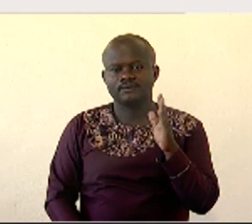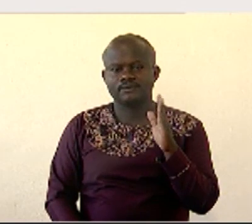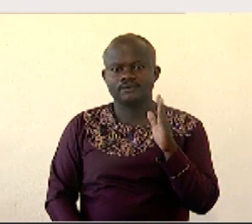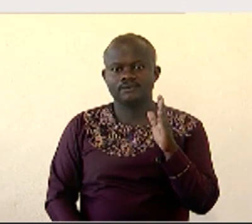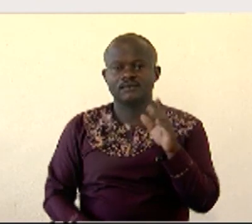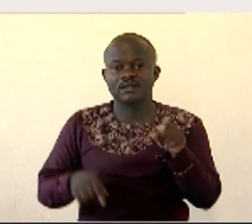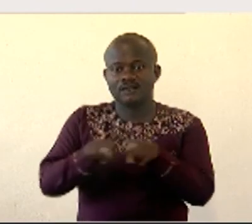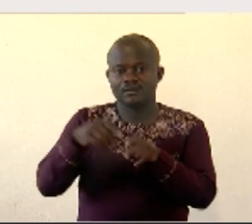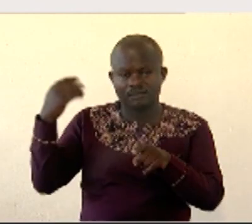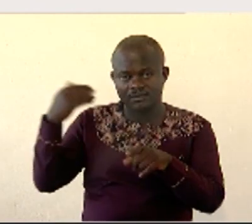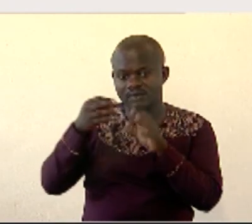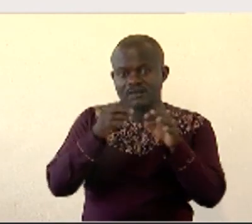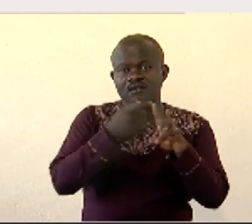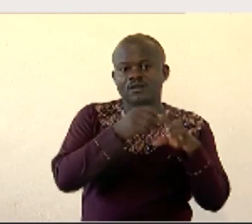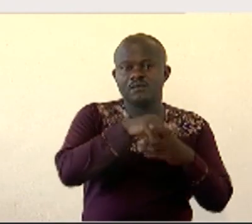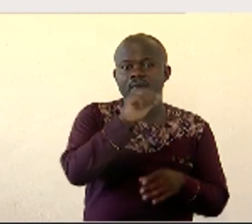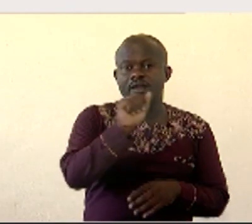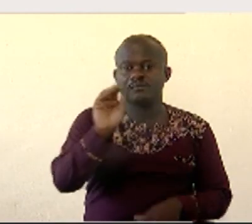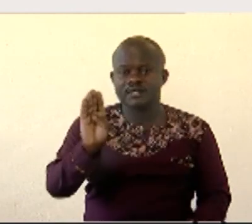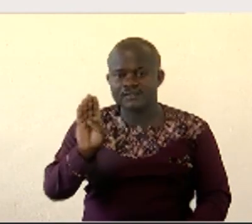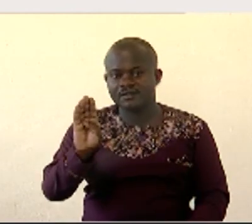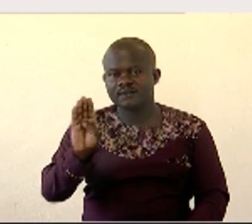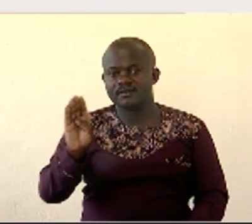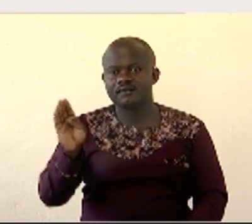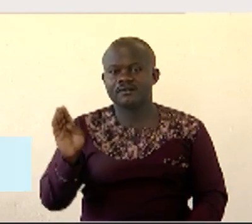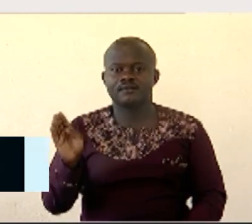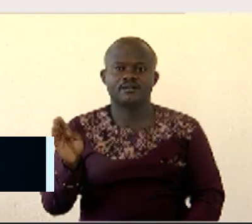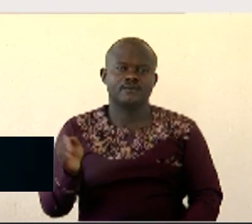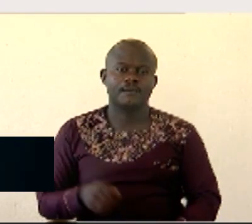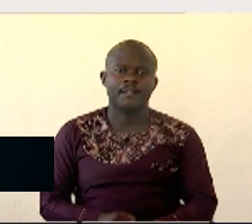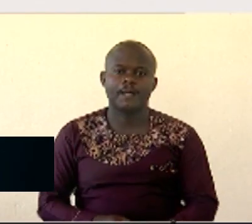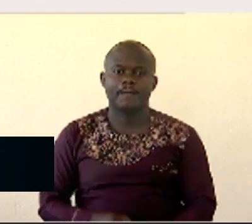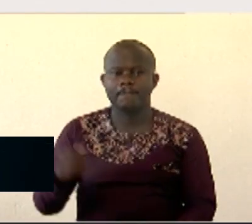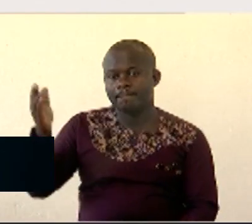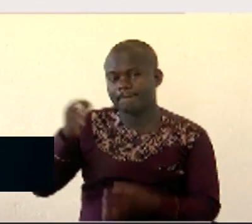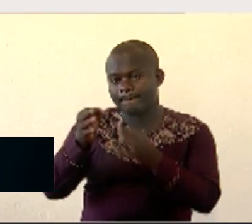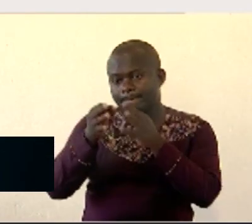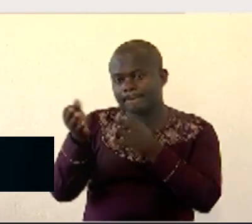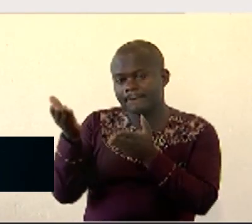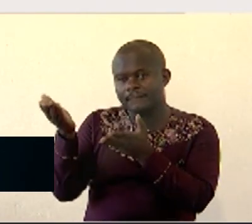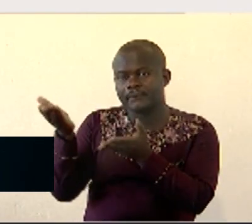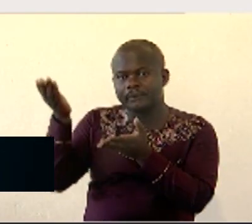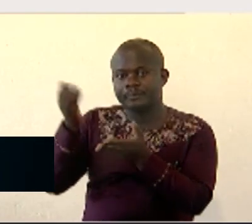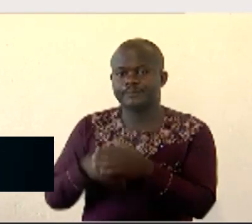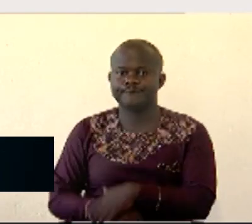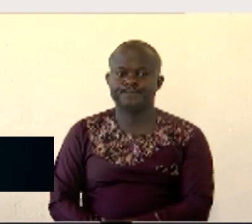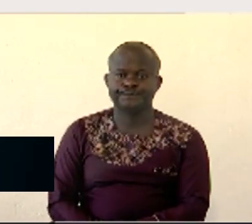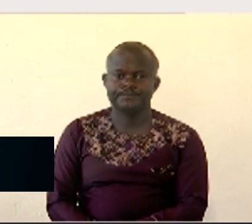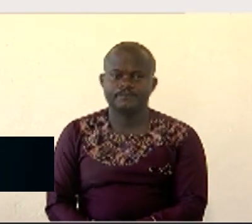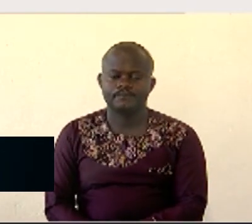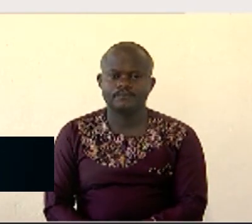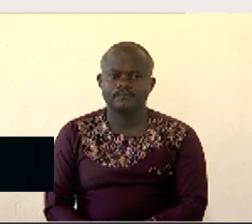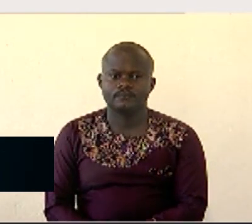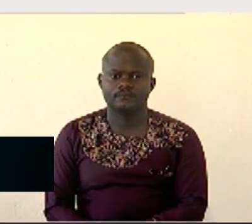As I mentioned, that is from A up to B, increase in concentration of carbon dioxide causes a rise of the rate of